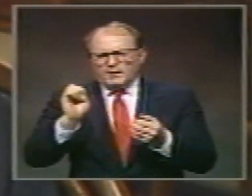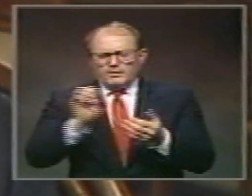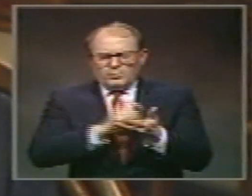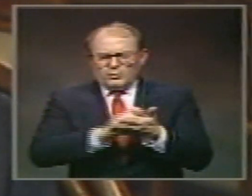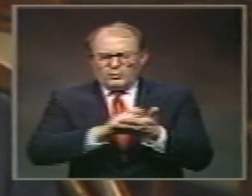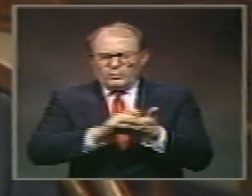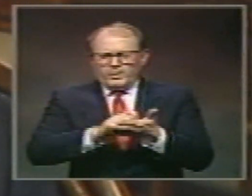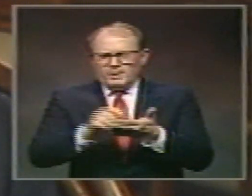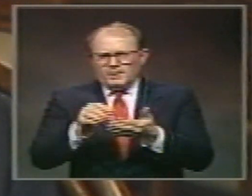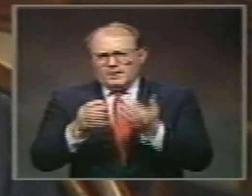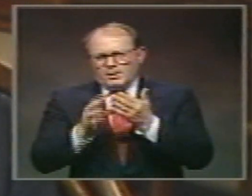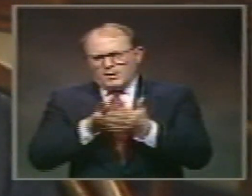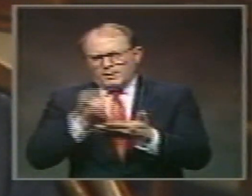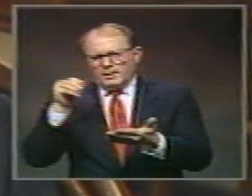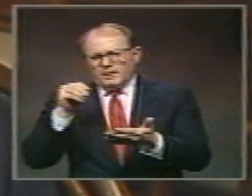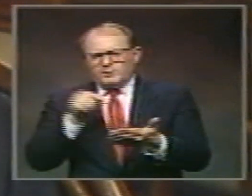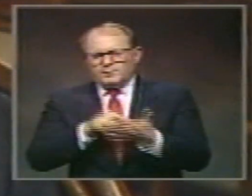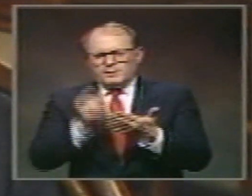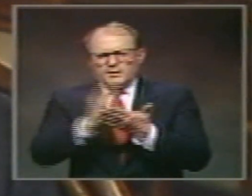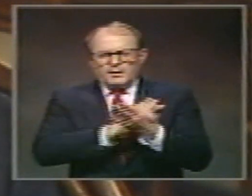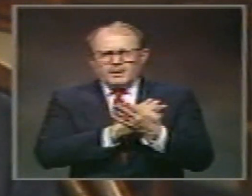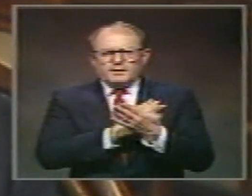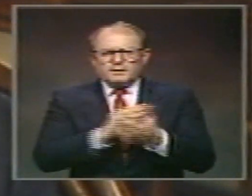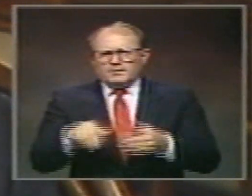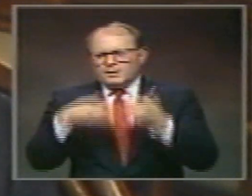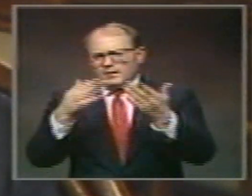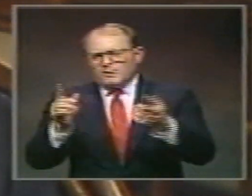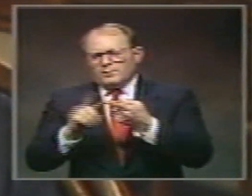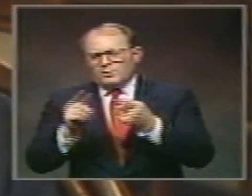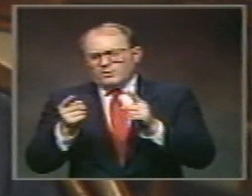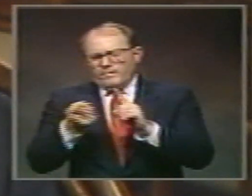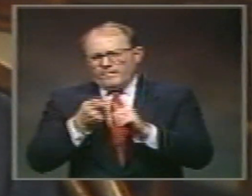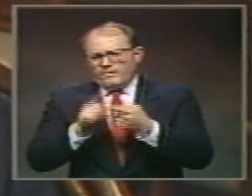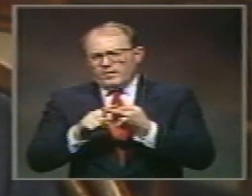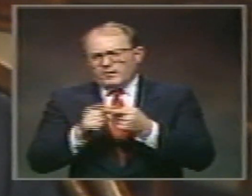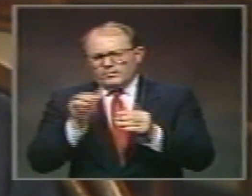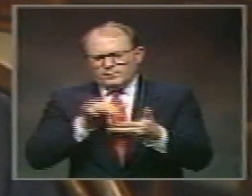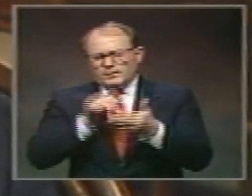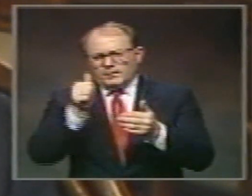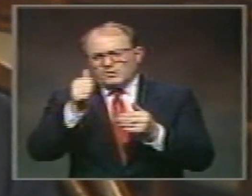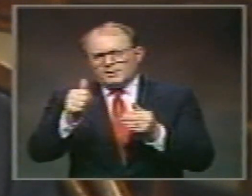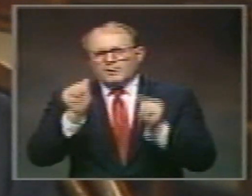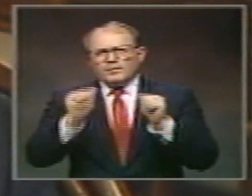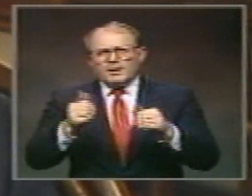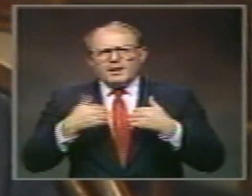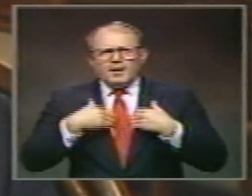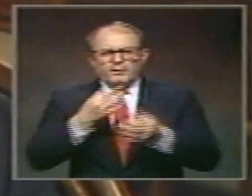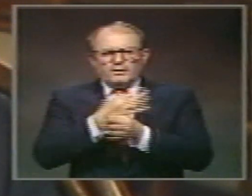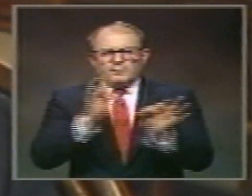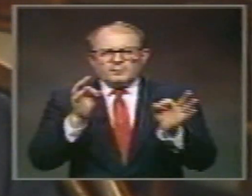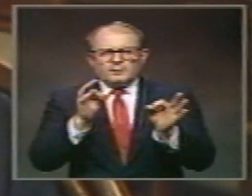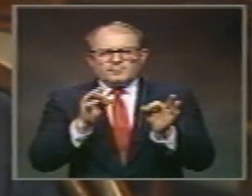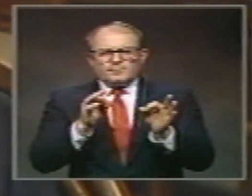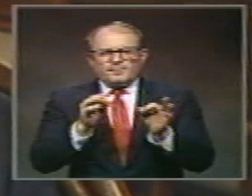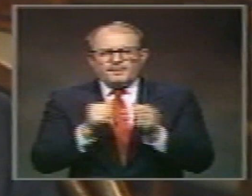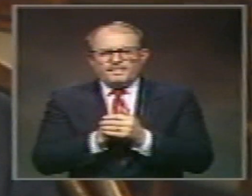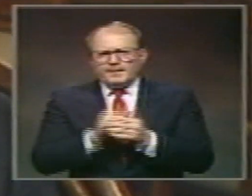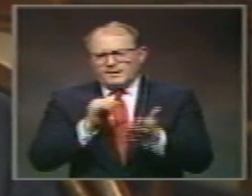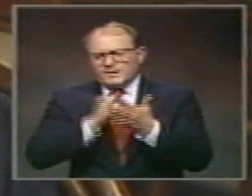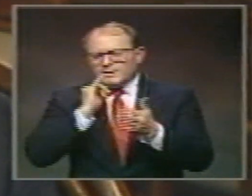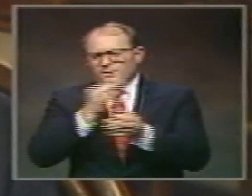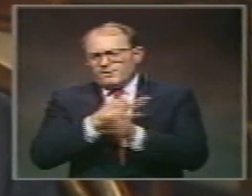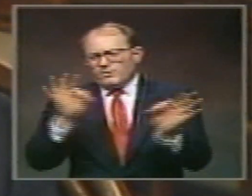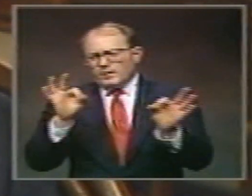printed message, a copy of this message to pass on to a friend, you may have it absolutely free. I mean, it's